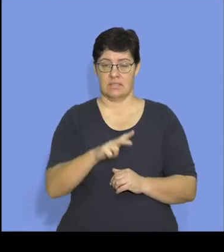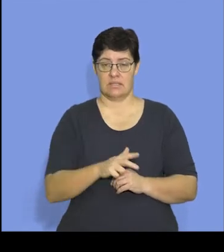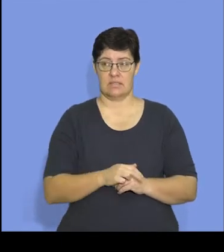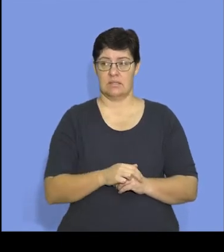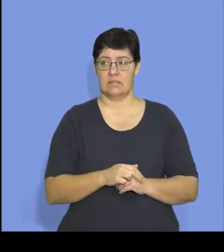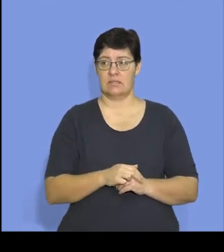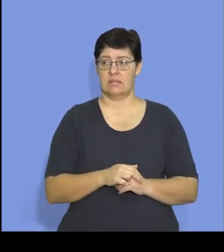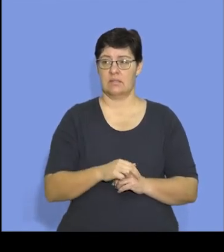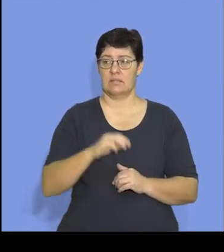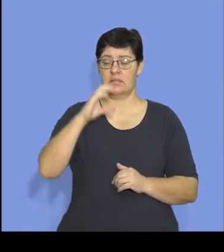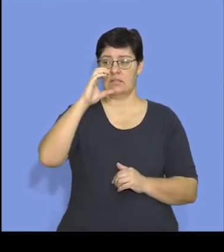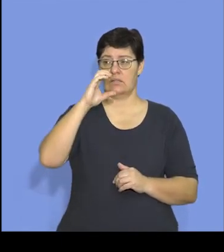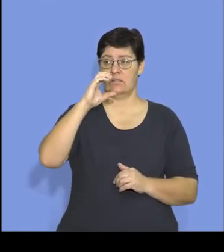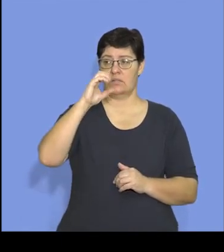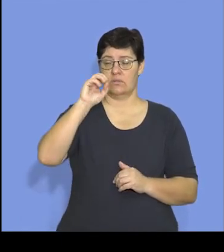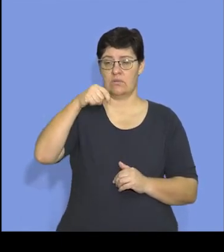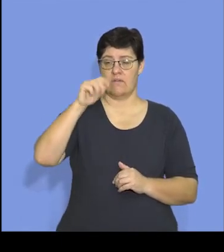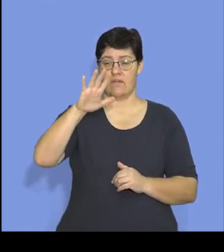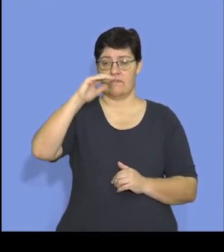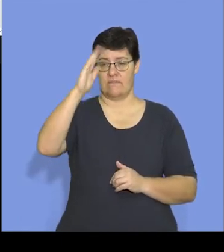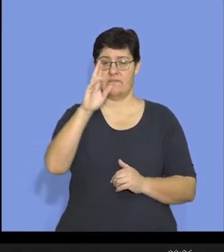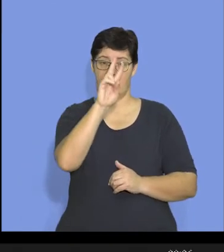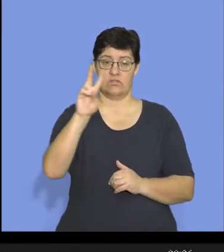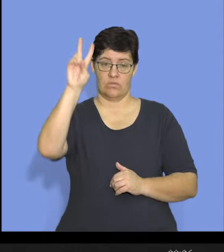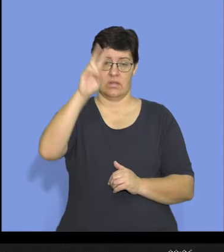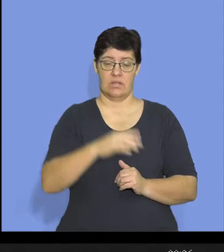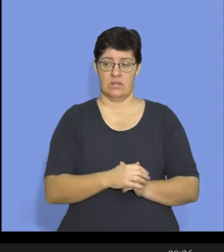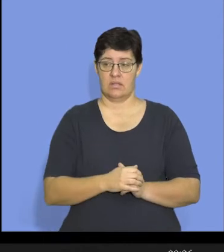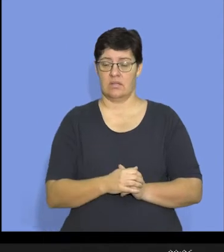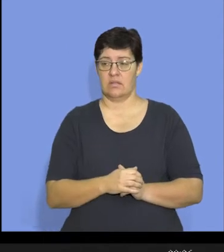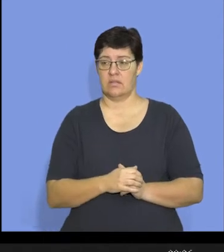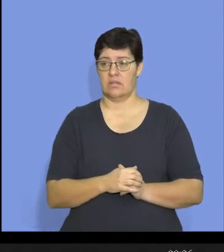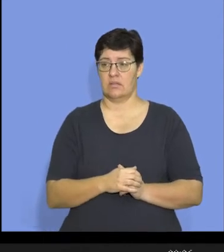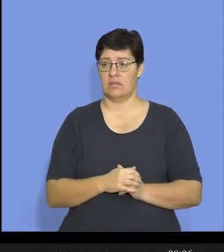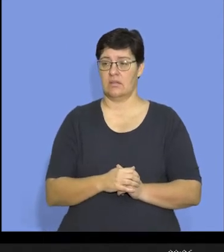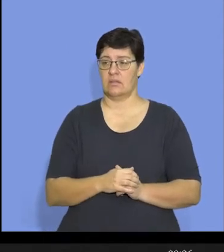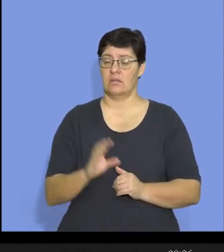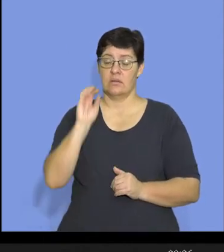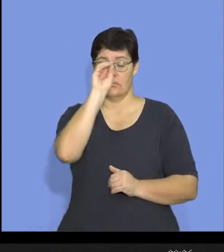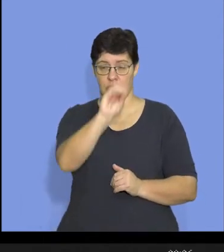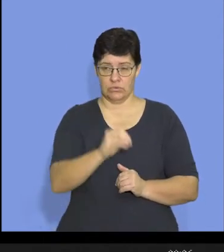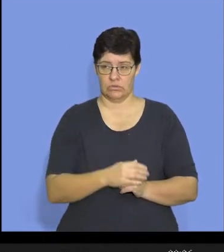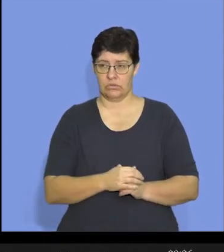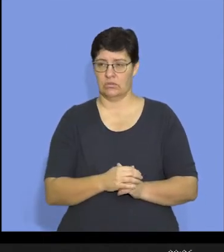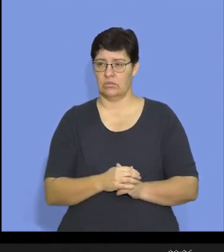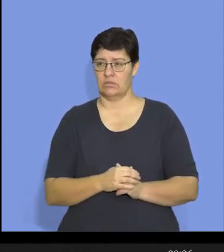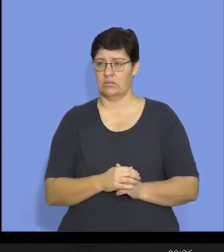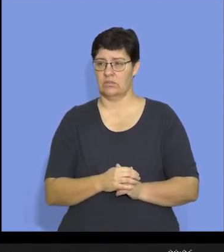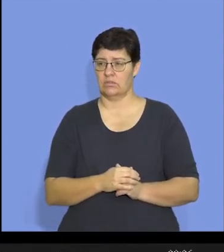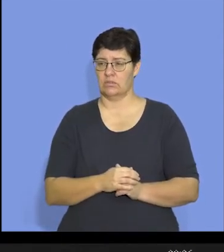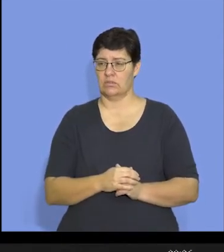0,5 squared. I'll stretch. Okay, so we put this into the calculator just quickly because I want you to see it. We're